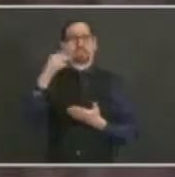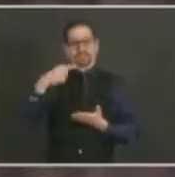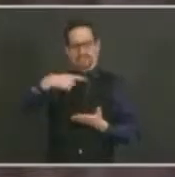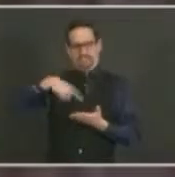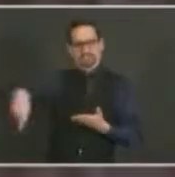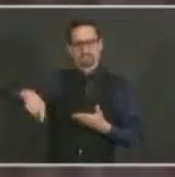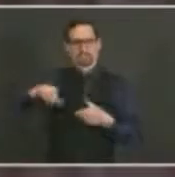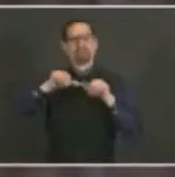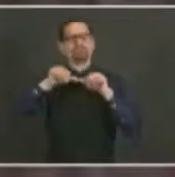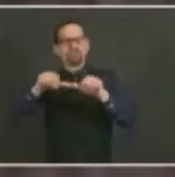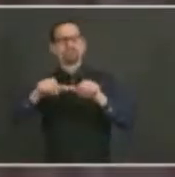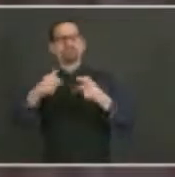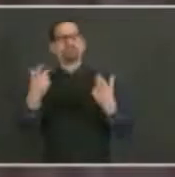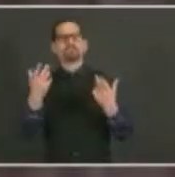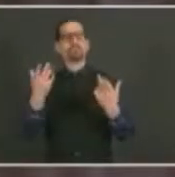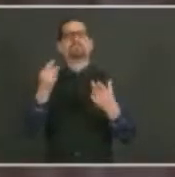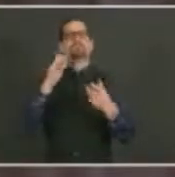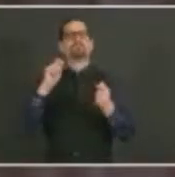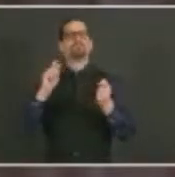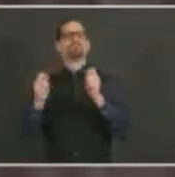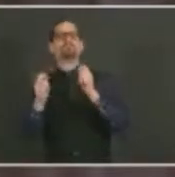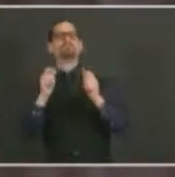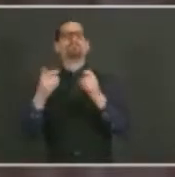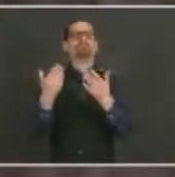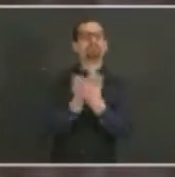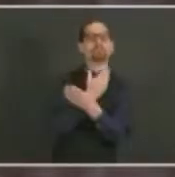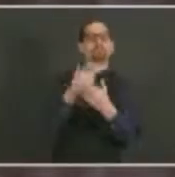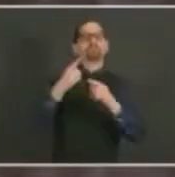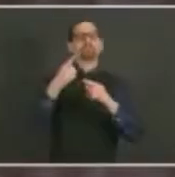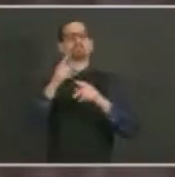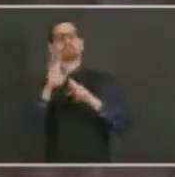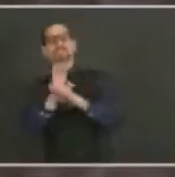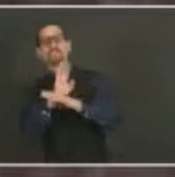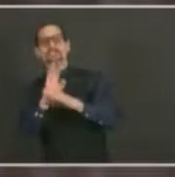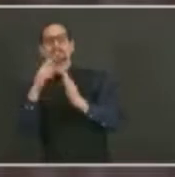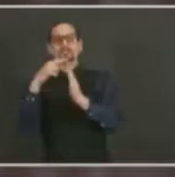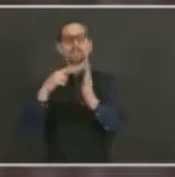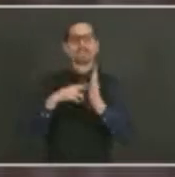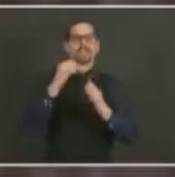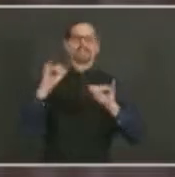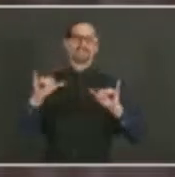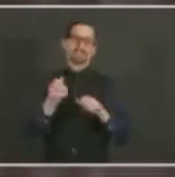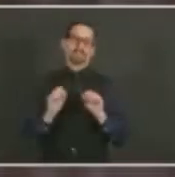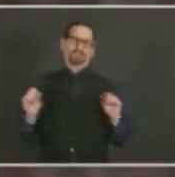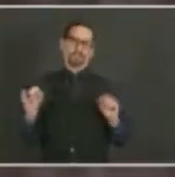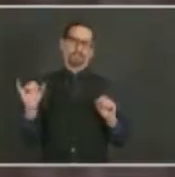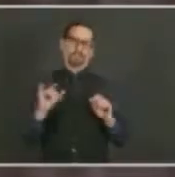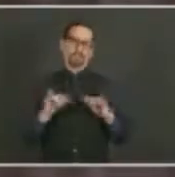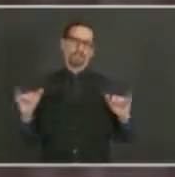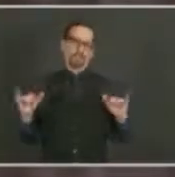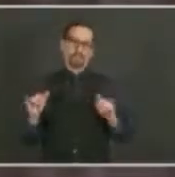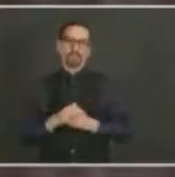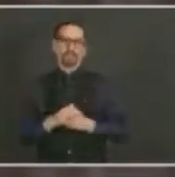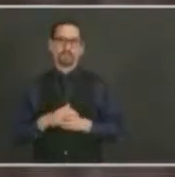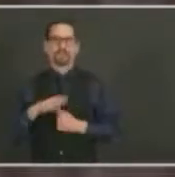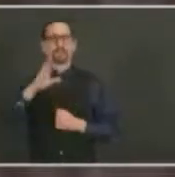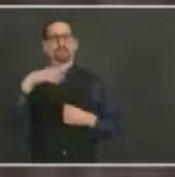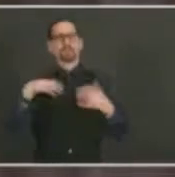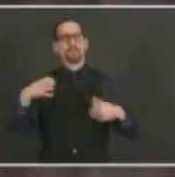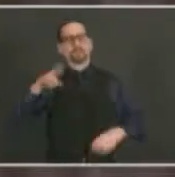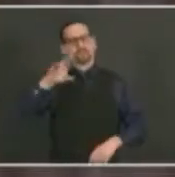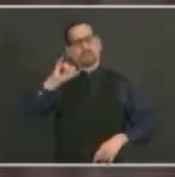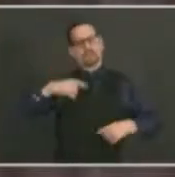in a way that keeps everyone safe. I want Rhode Islanders to know that our transition continues to be